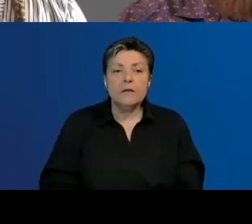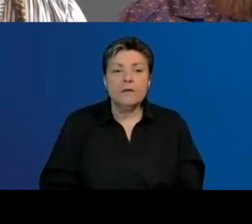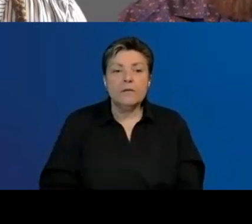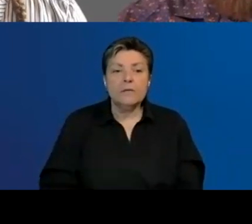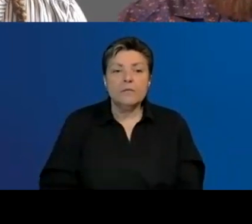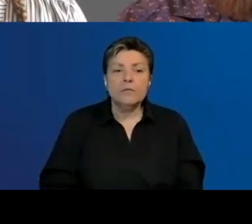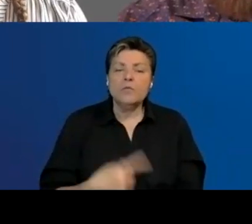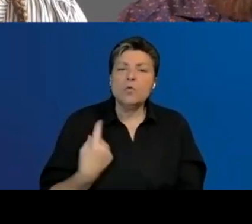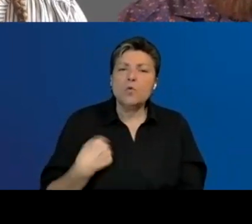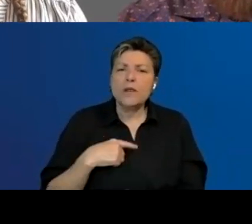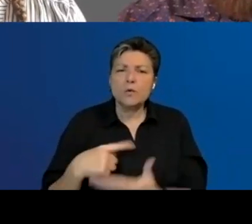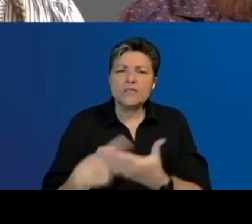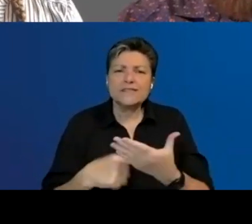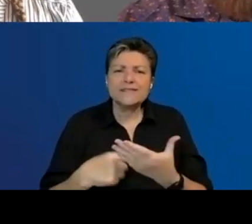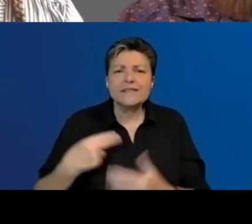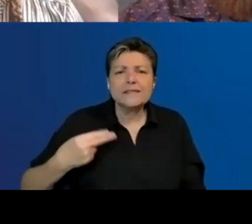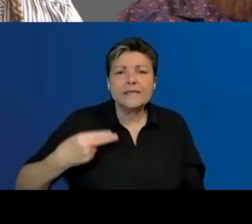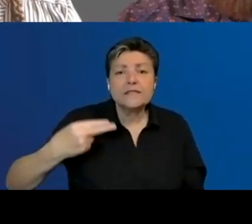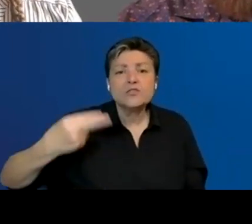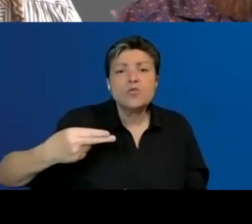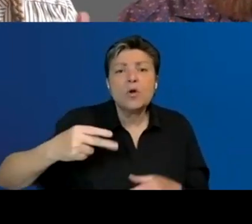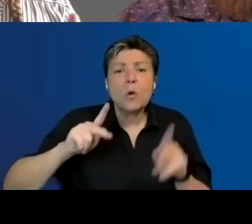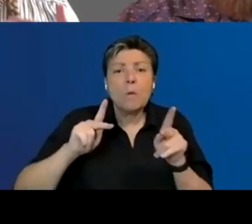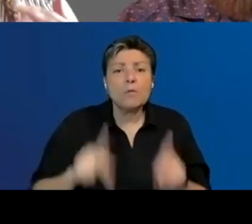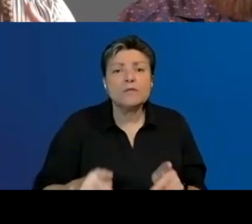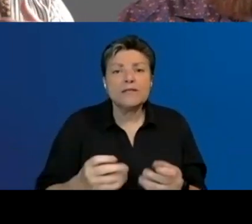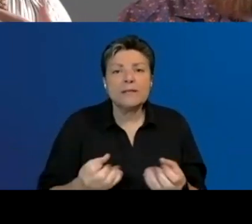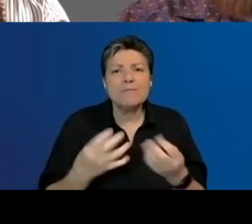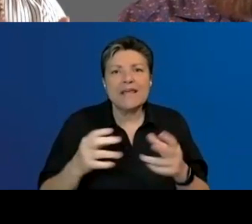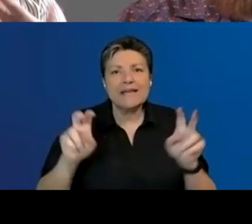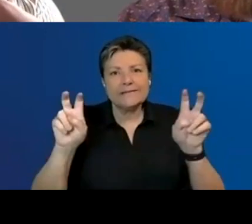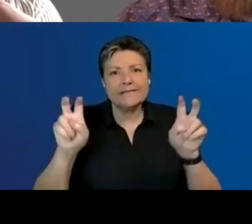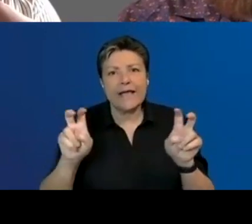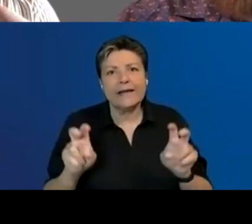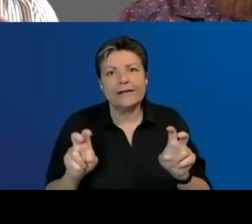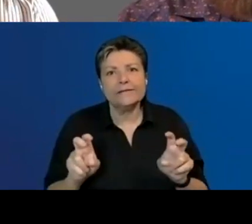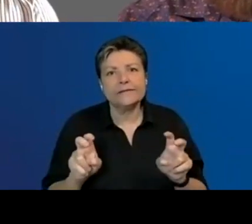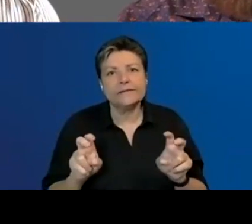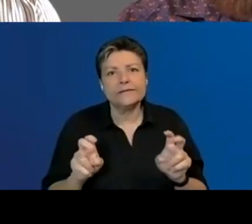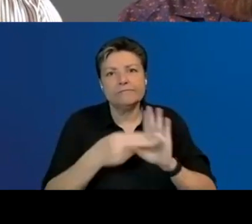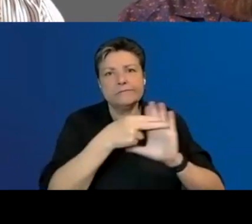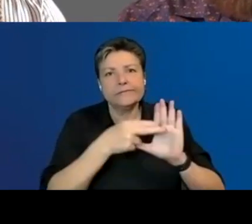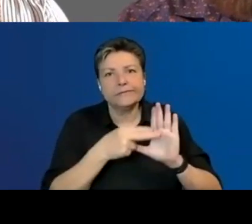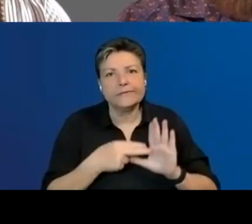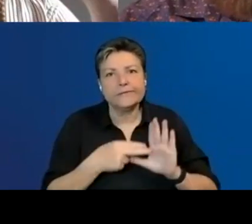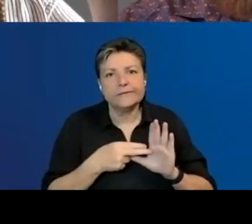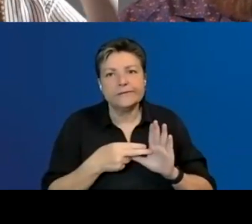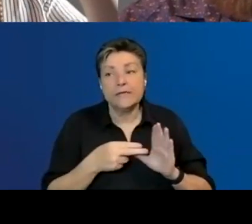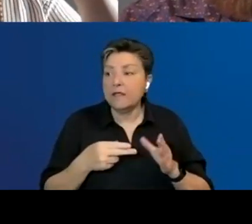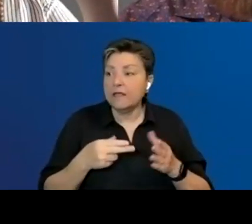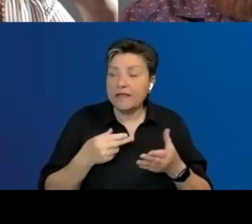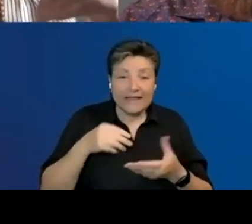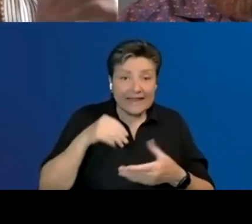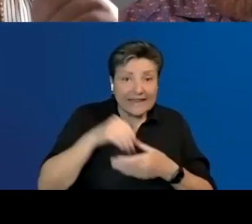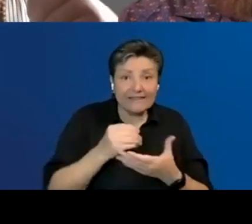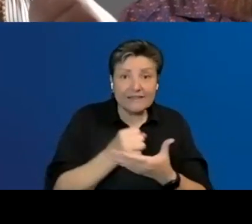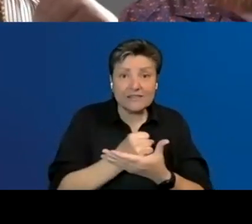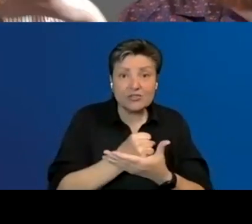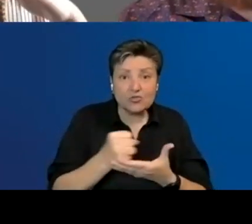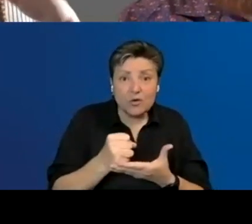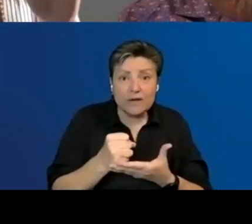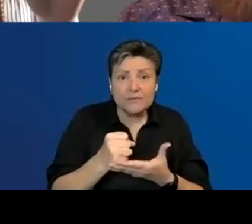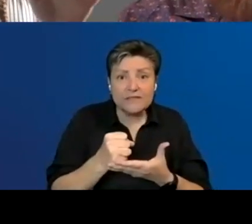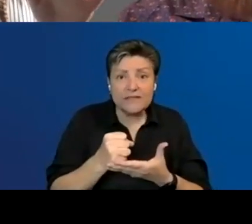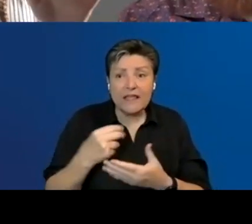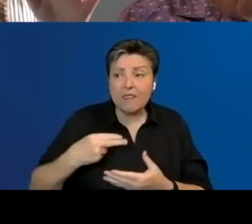we were talking about a historical figure who had multiple titles, and throughout the script, the historian was like alternating which title he